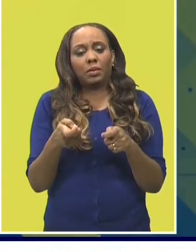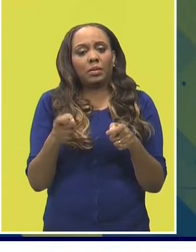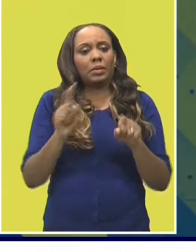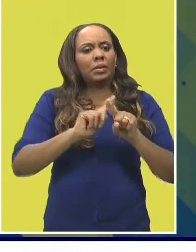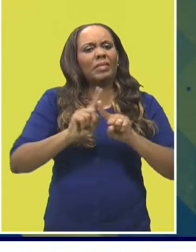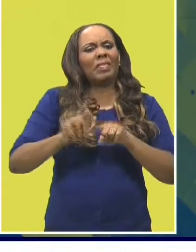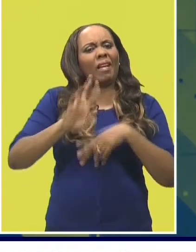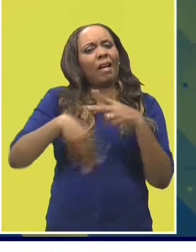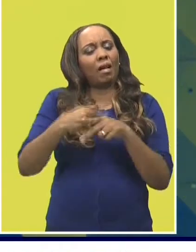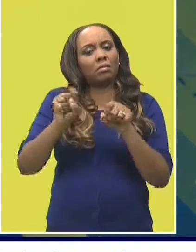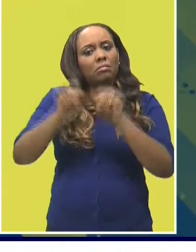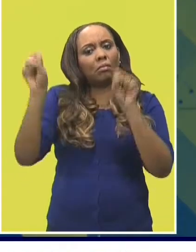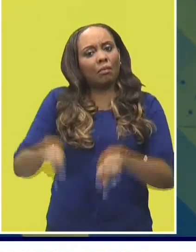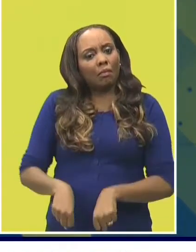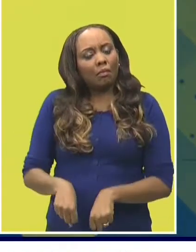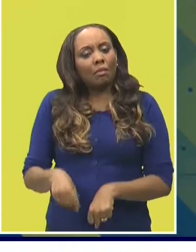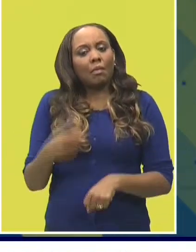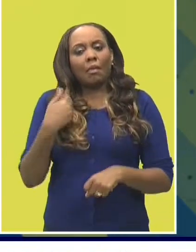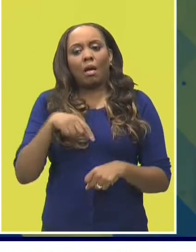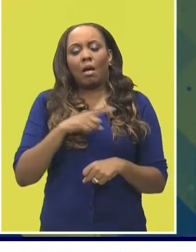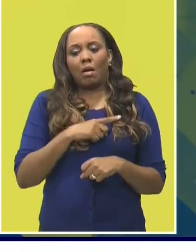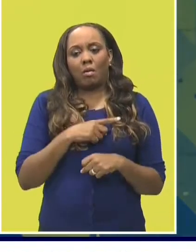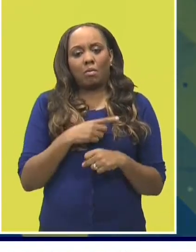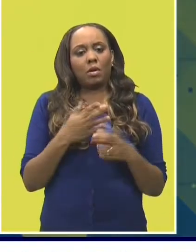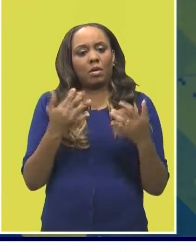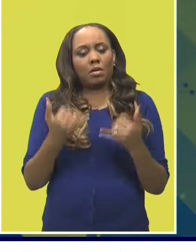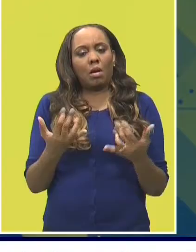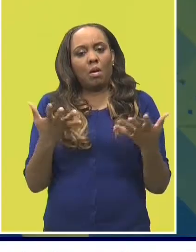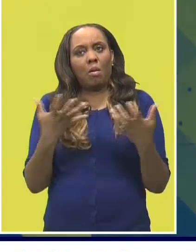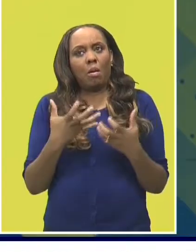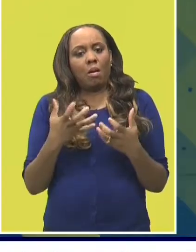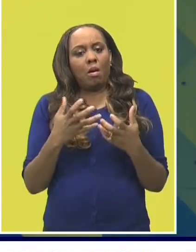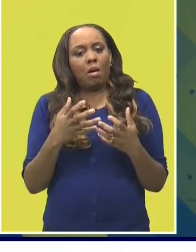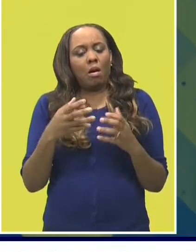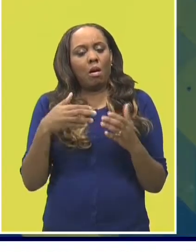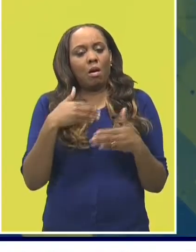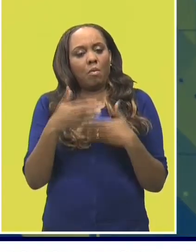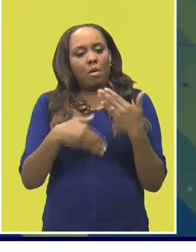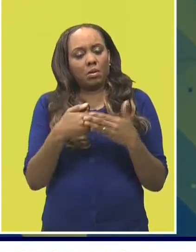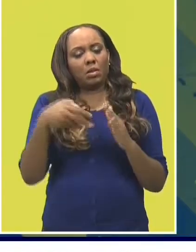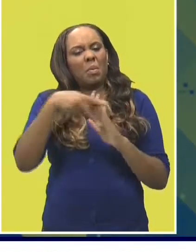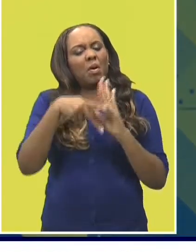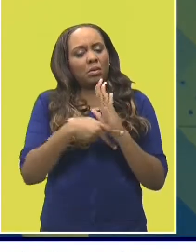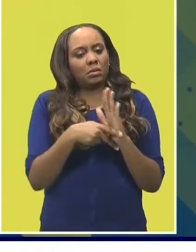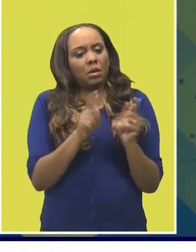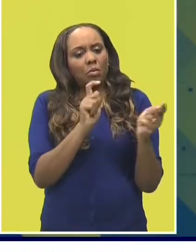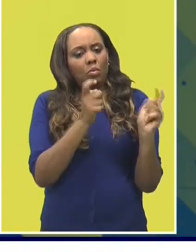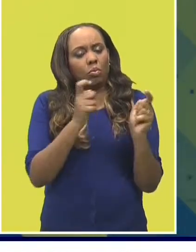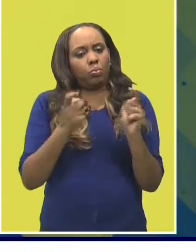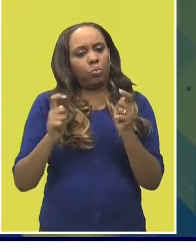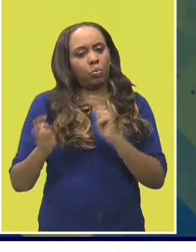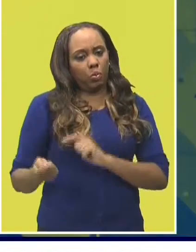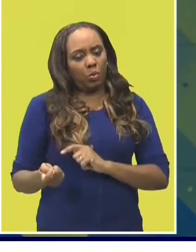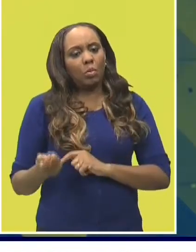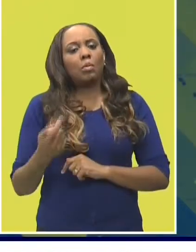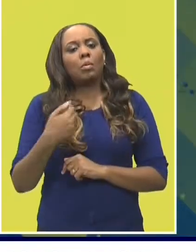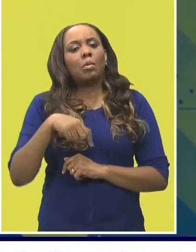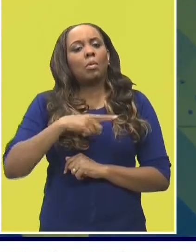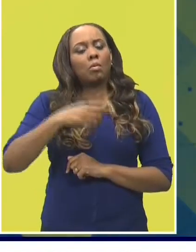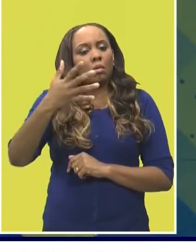systems of government. And as we go through a reform process, it is important to recognize that the persons who